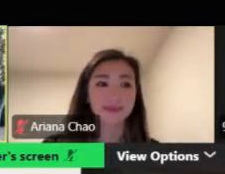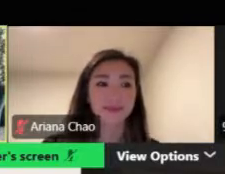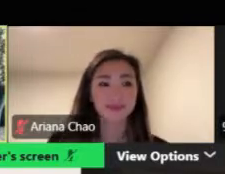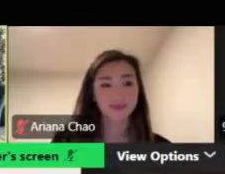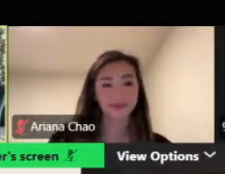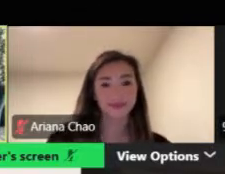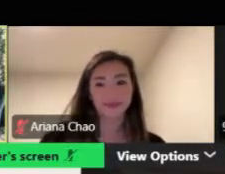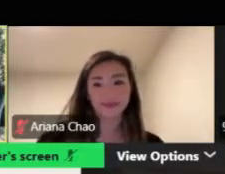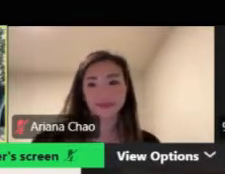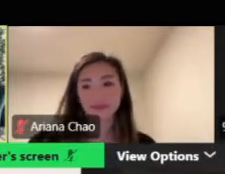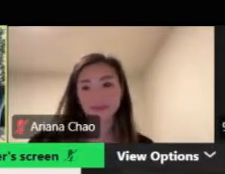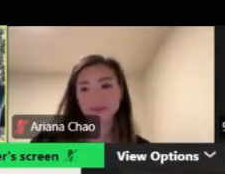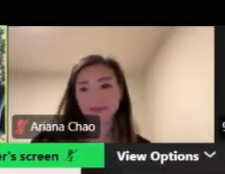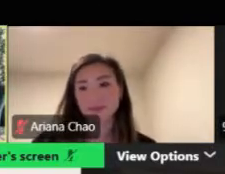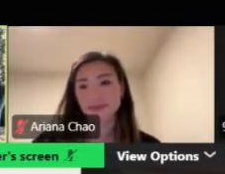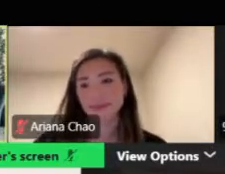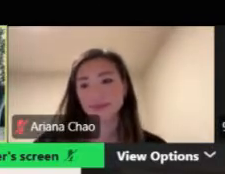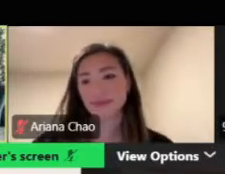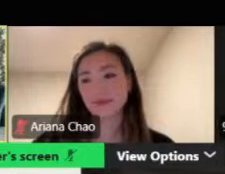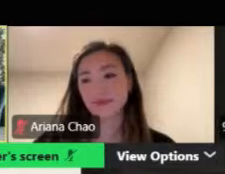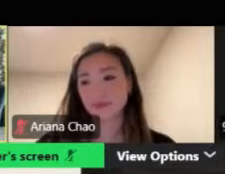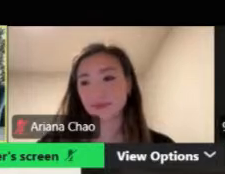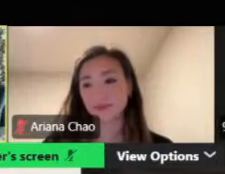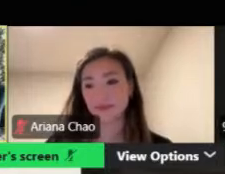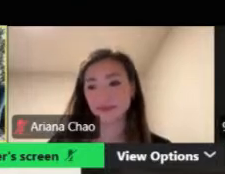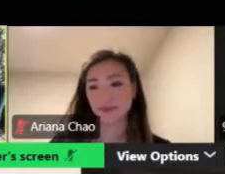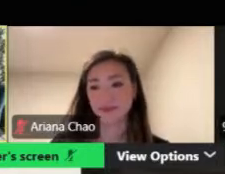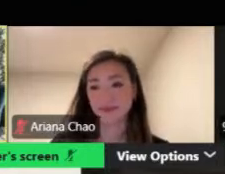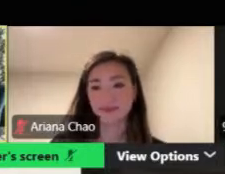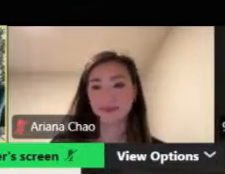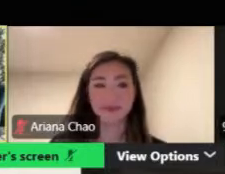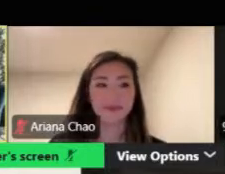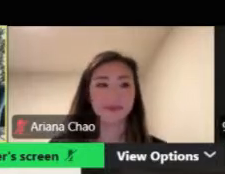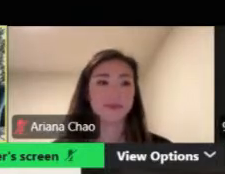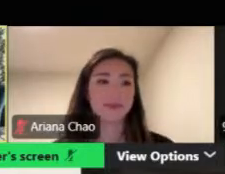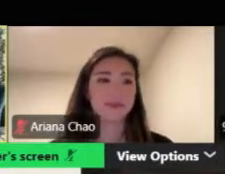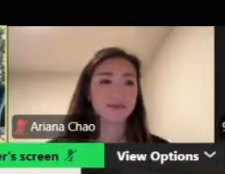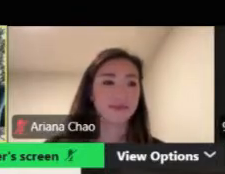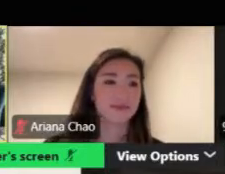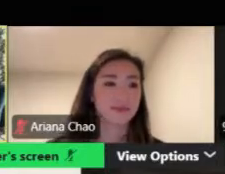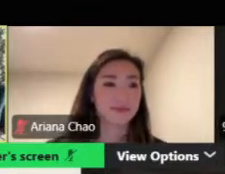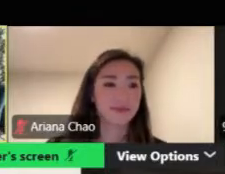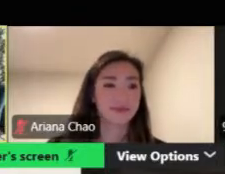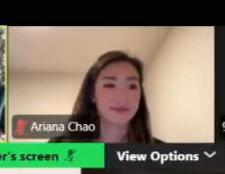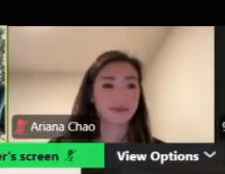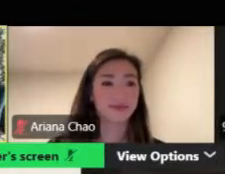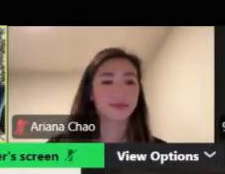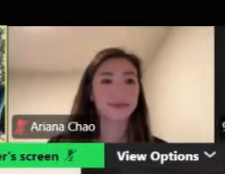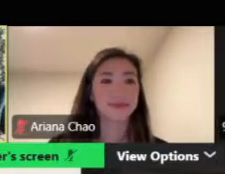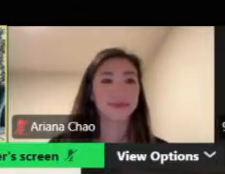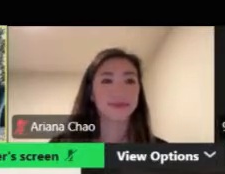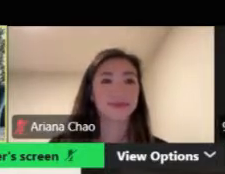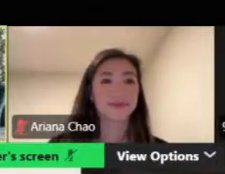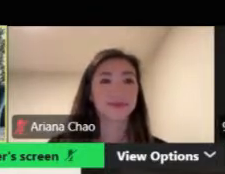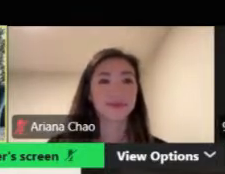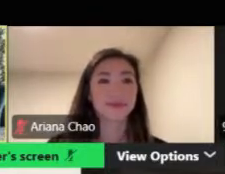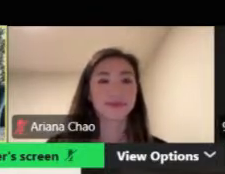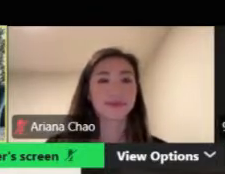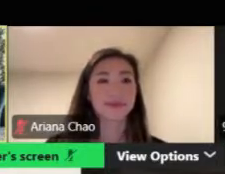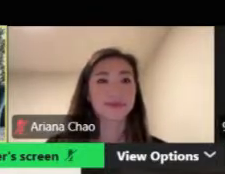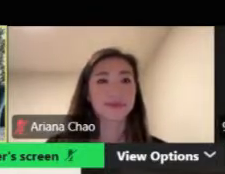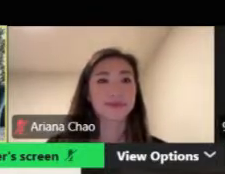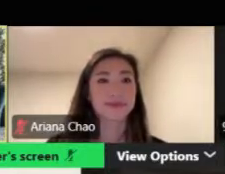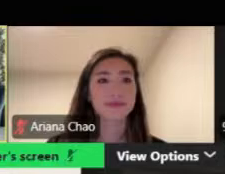years of trying all kinds of things, my PCP and I decided, you know what, it's time to do